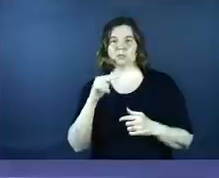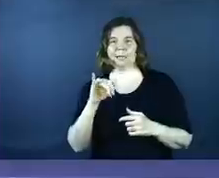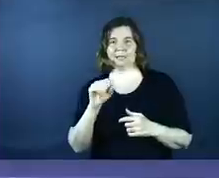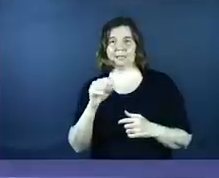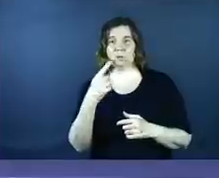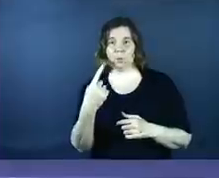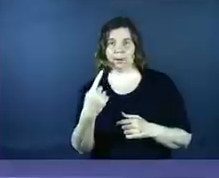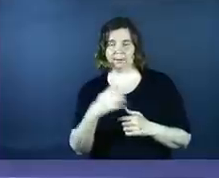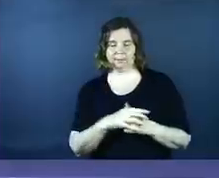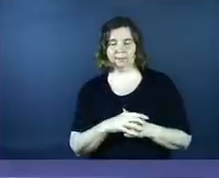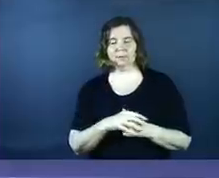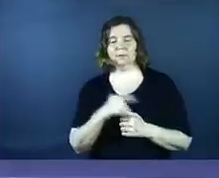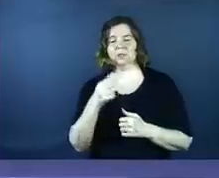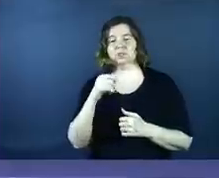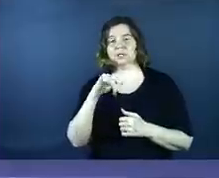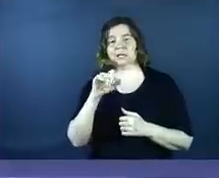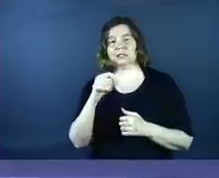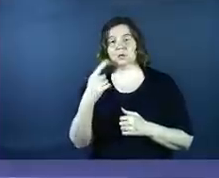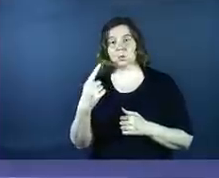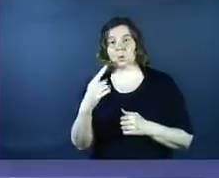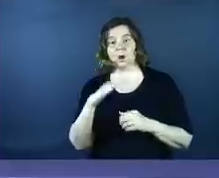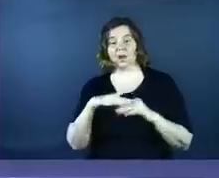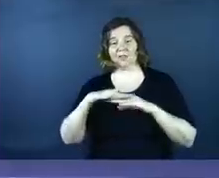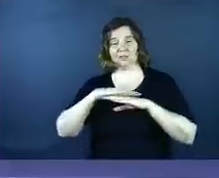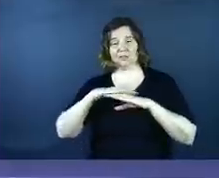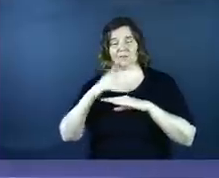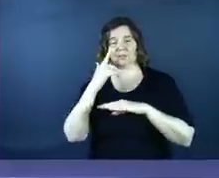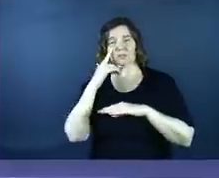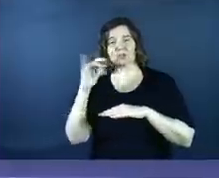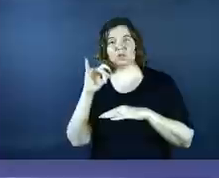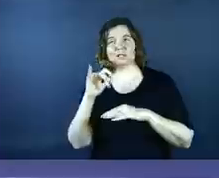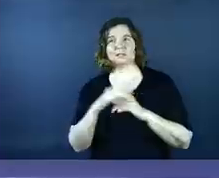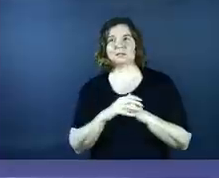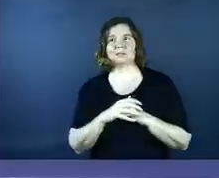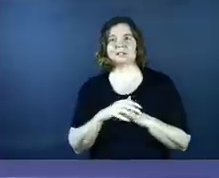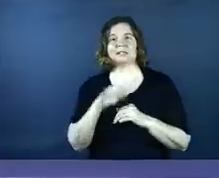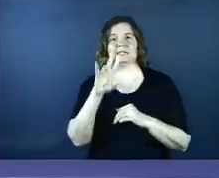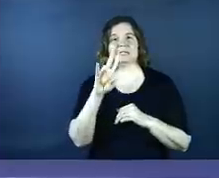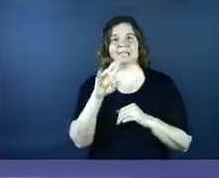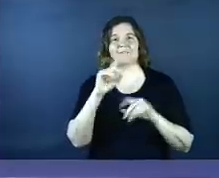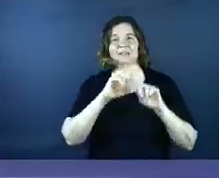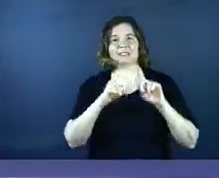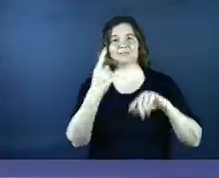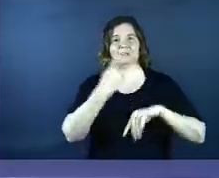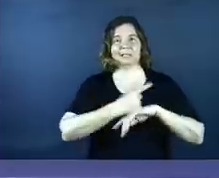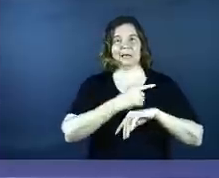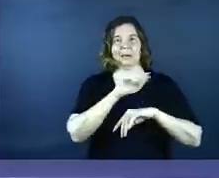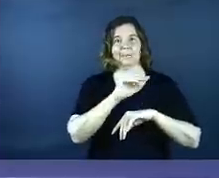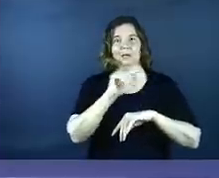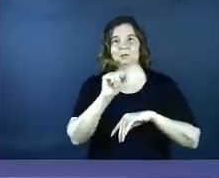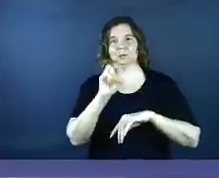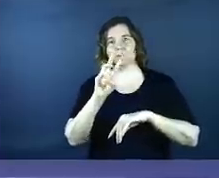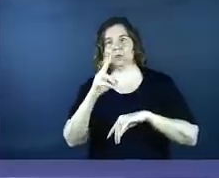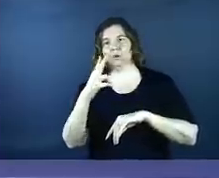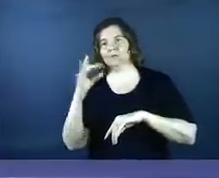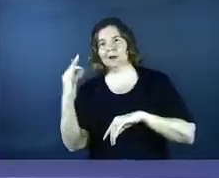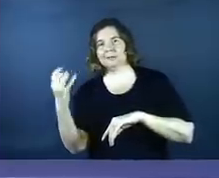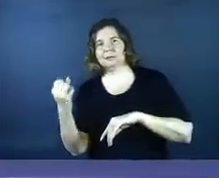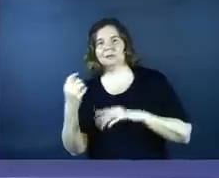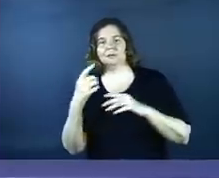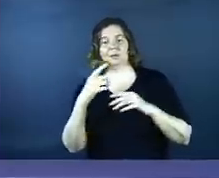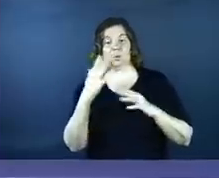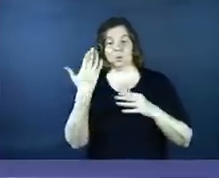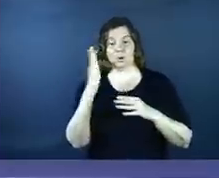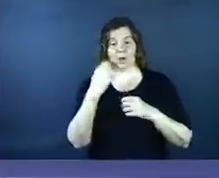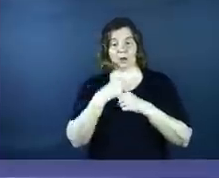1. Genesis 1 on the surface looks like seven different days where God created the world. And